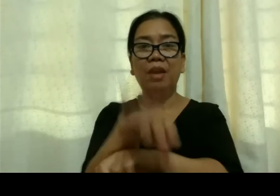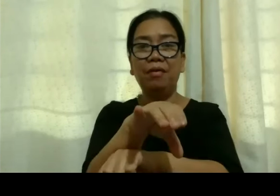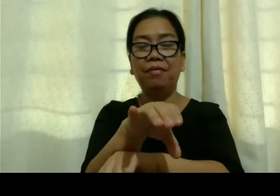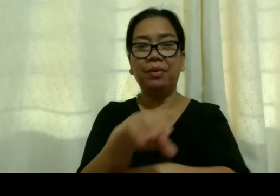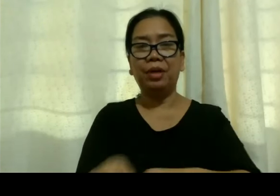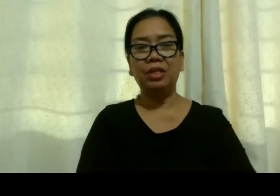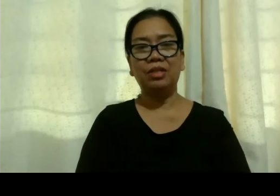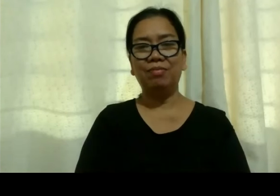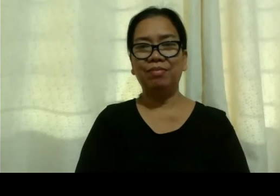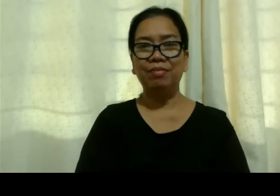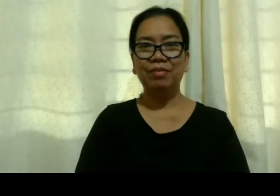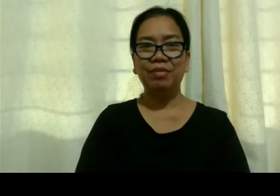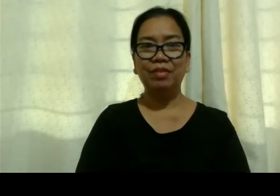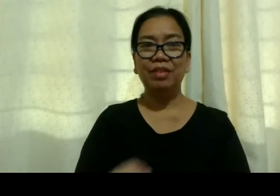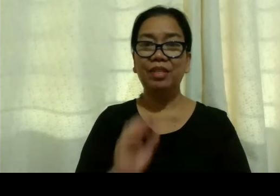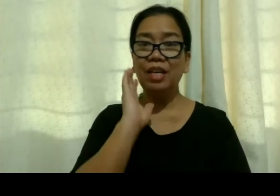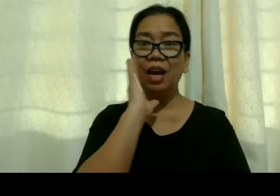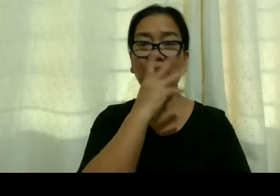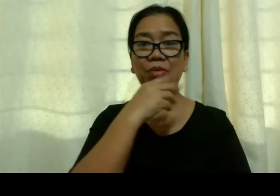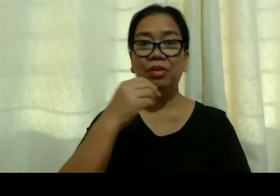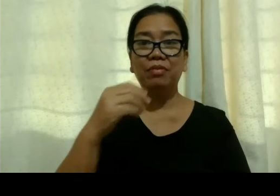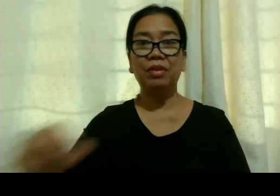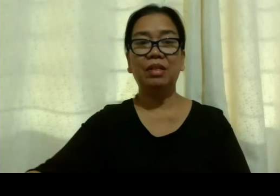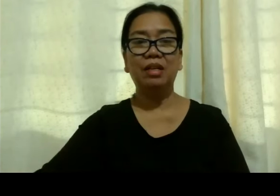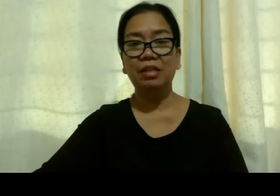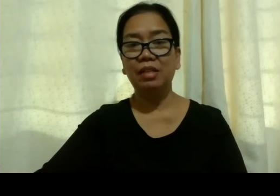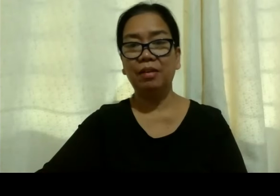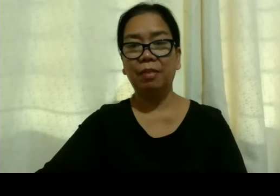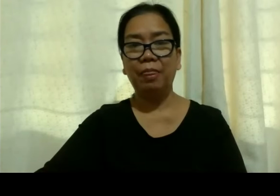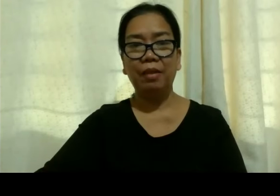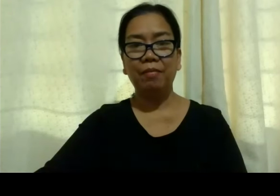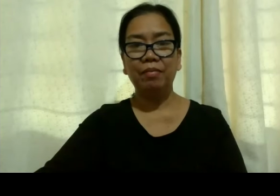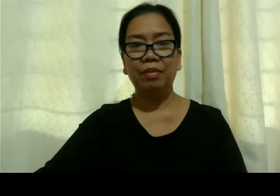magnetic force. See how beautiful it is.